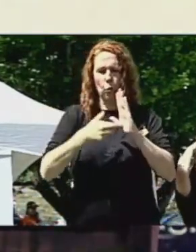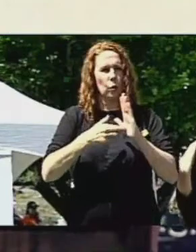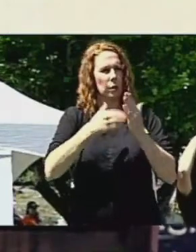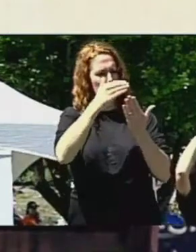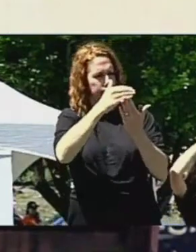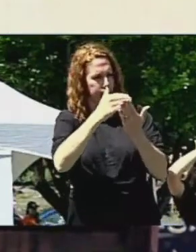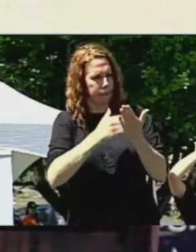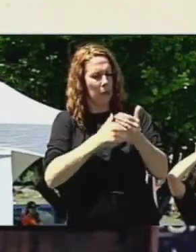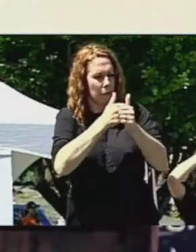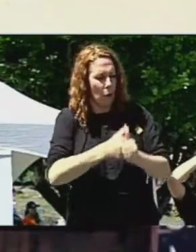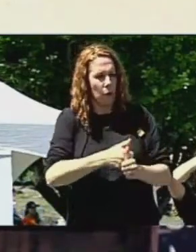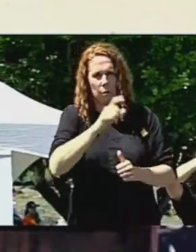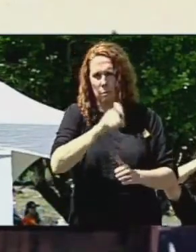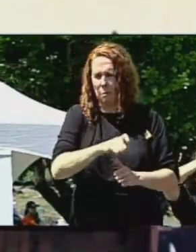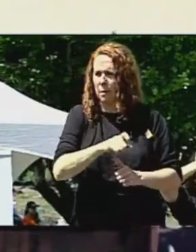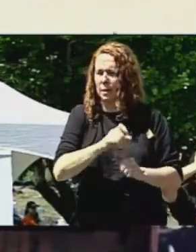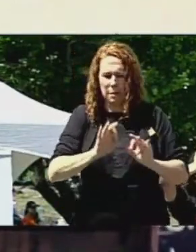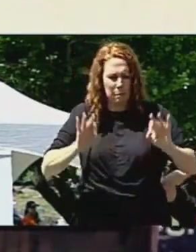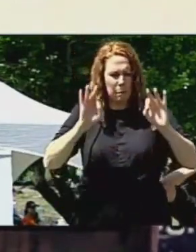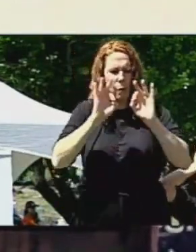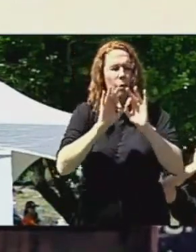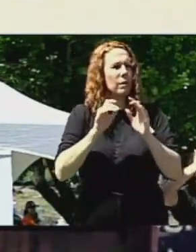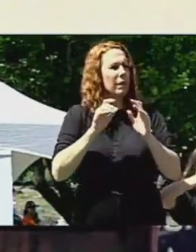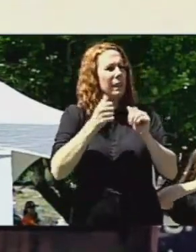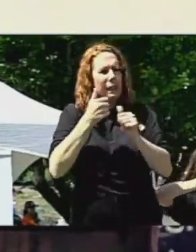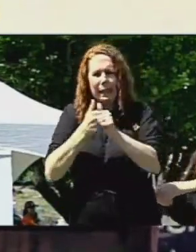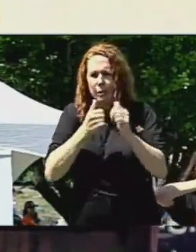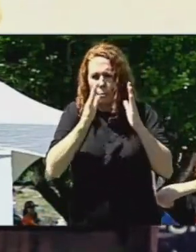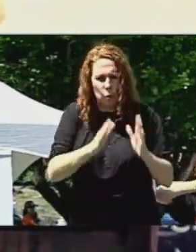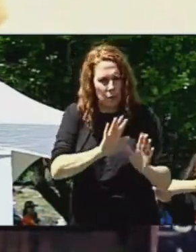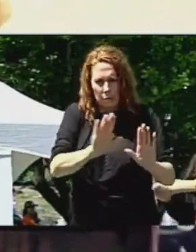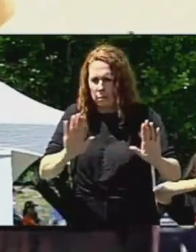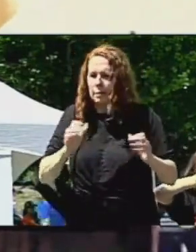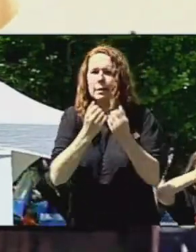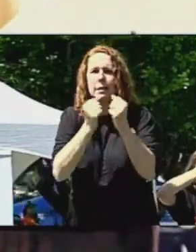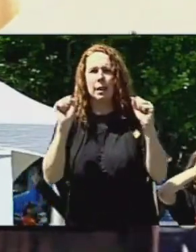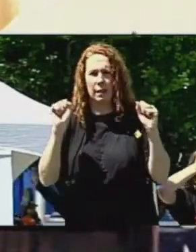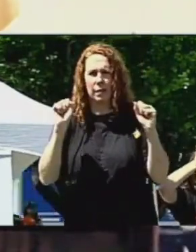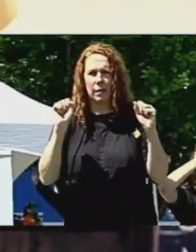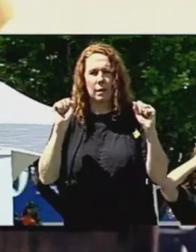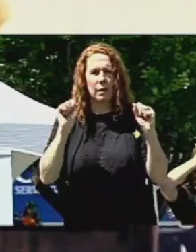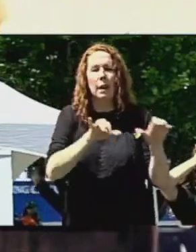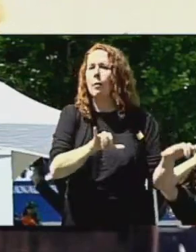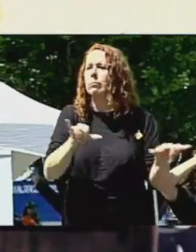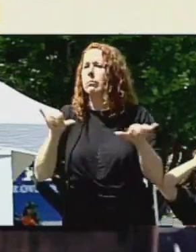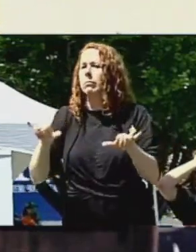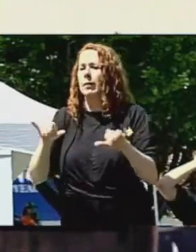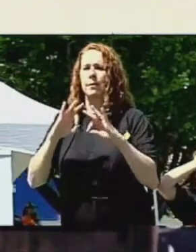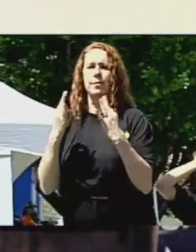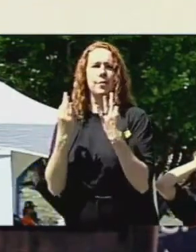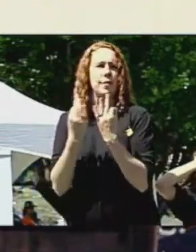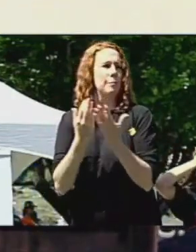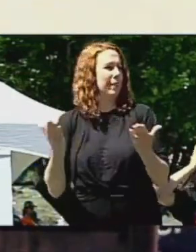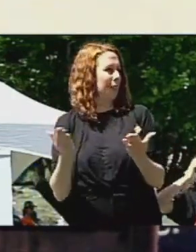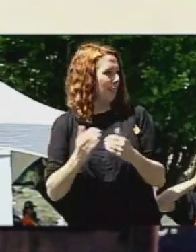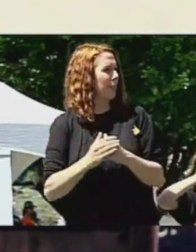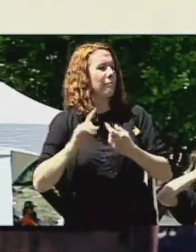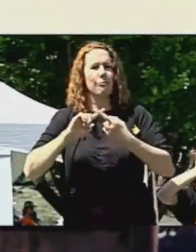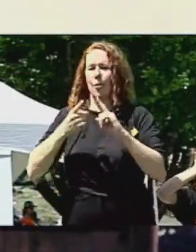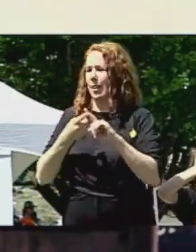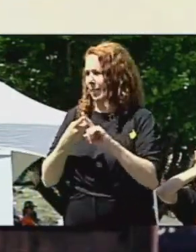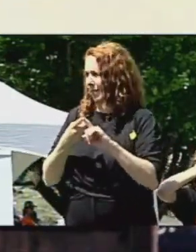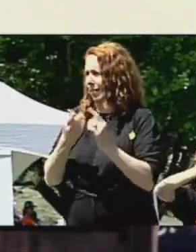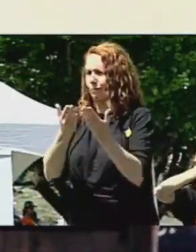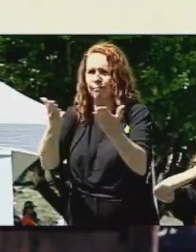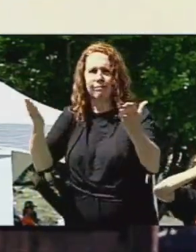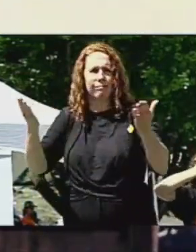and procedures that we follow to make sure that every single person is safe. And I do that same thing with my family here and my friends and all